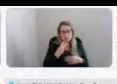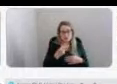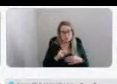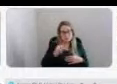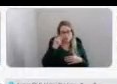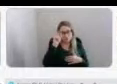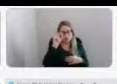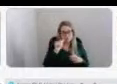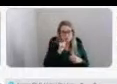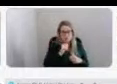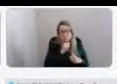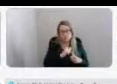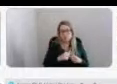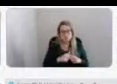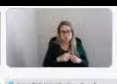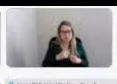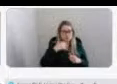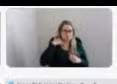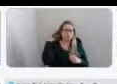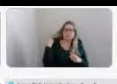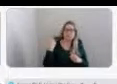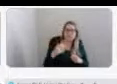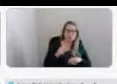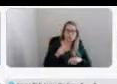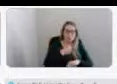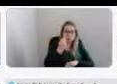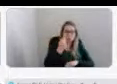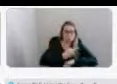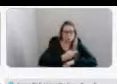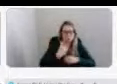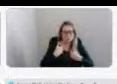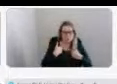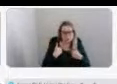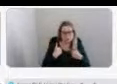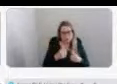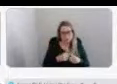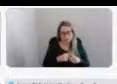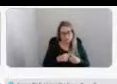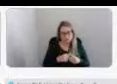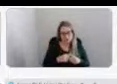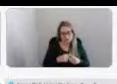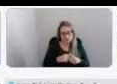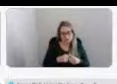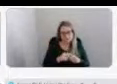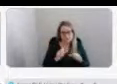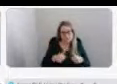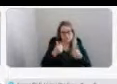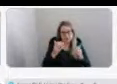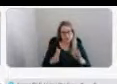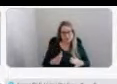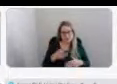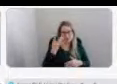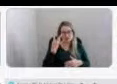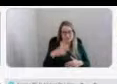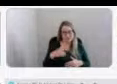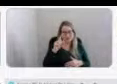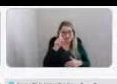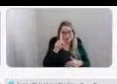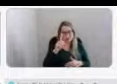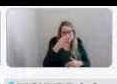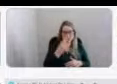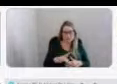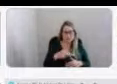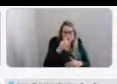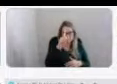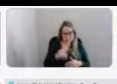arizona it's been a very long day i have been a resident of flagstaff for 18 and a half years and